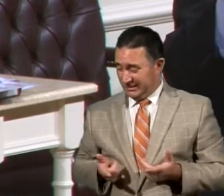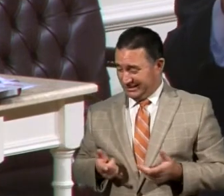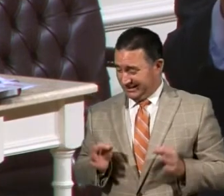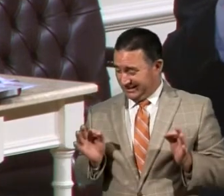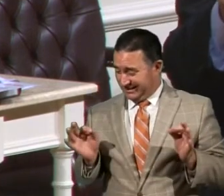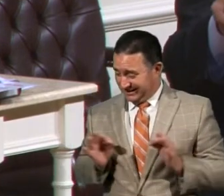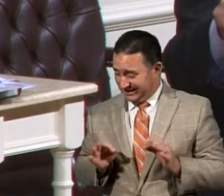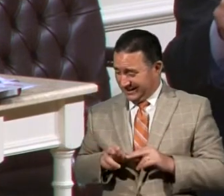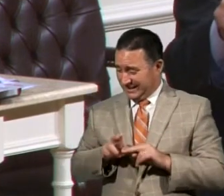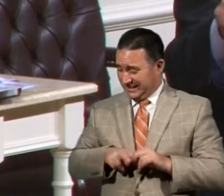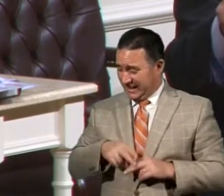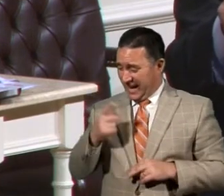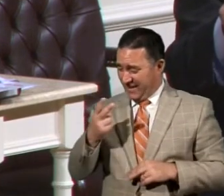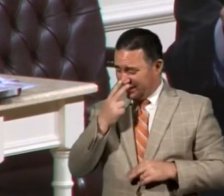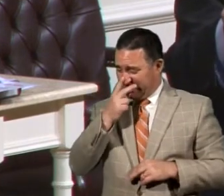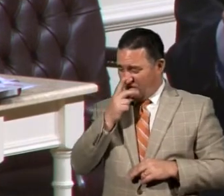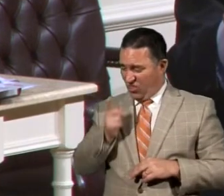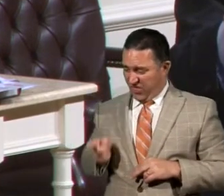seat I've ever seen.